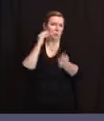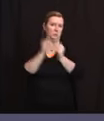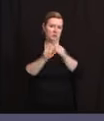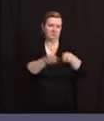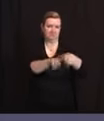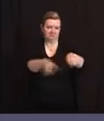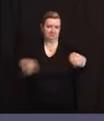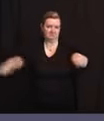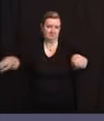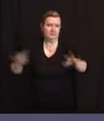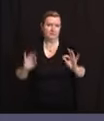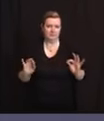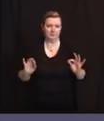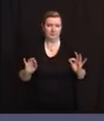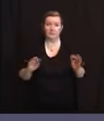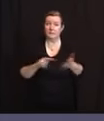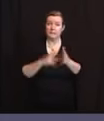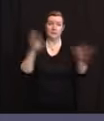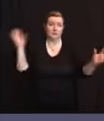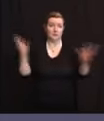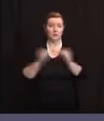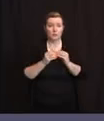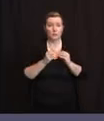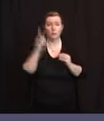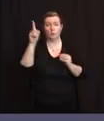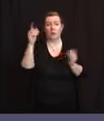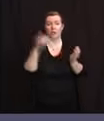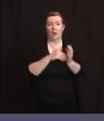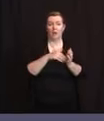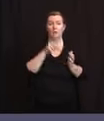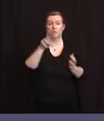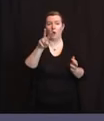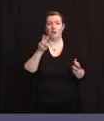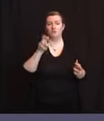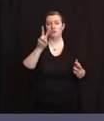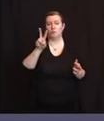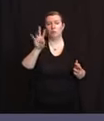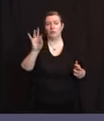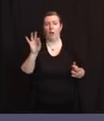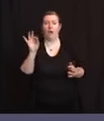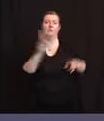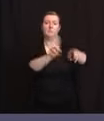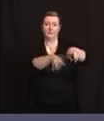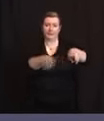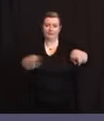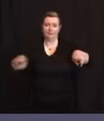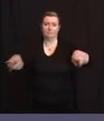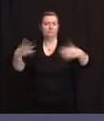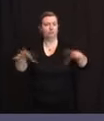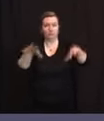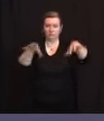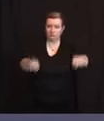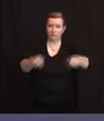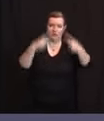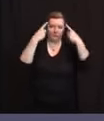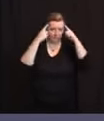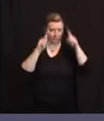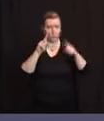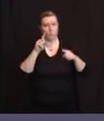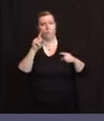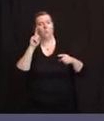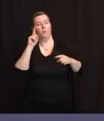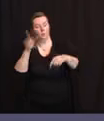1,229 beds were reserved for discharges from hospitals to divert residents from